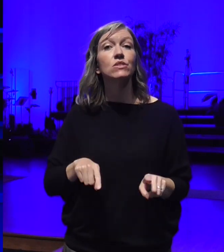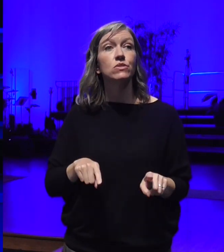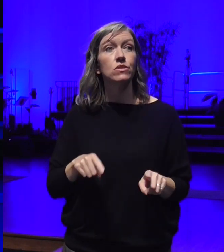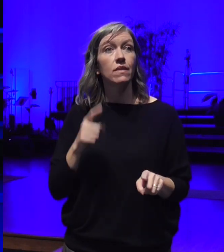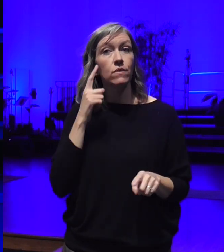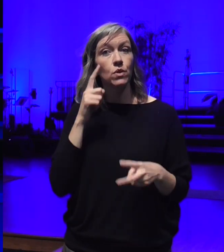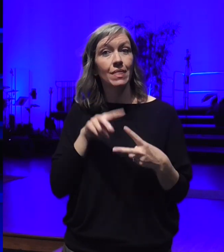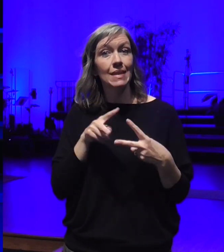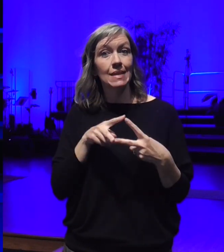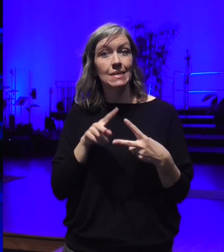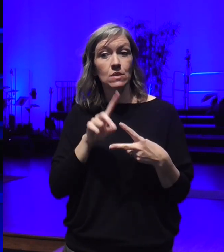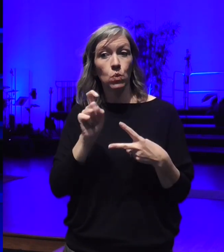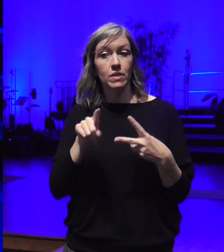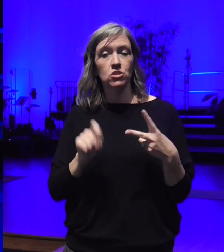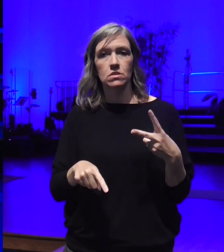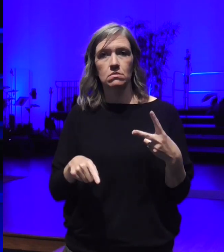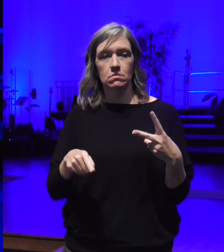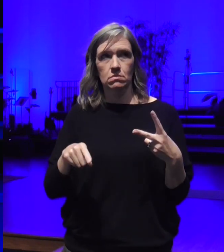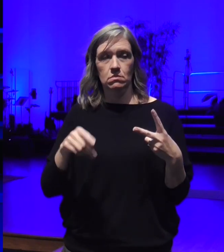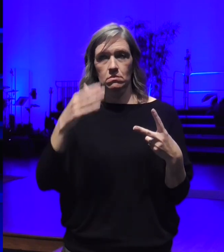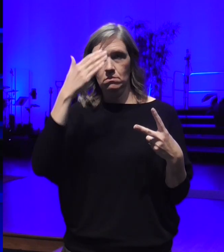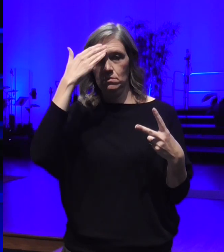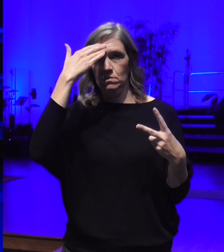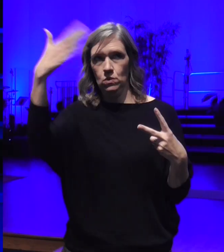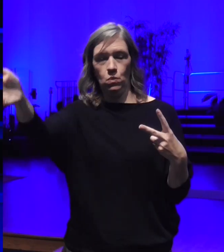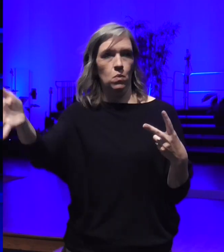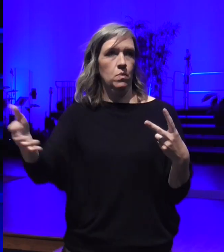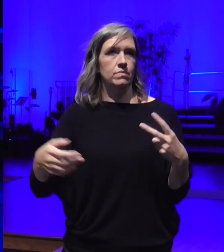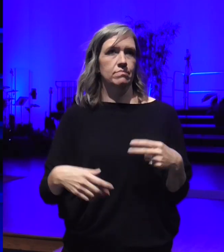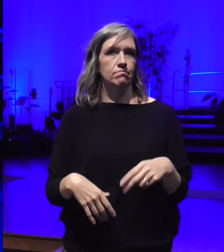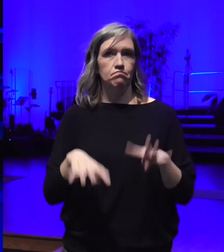share with you today is the heck if I know.